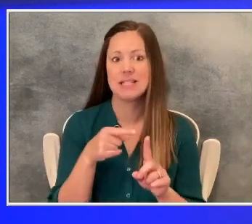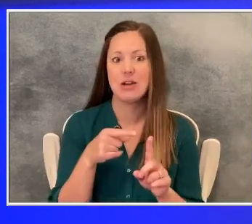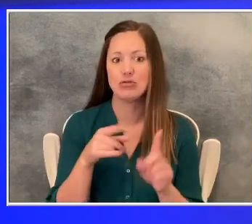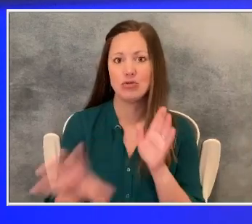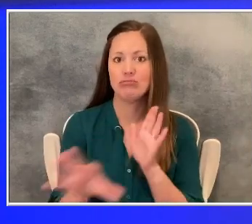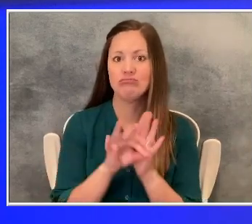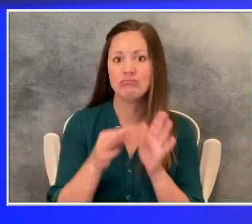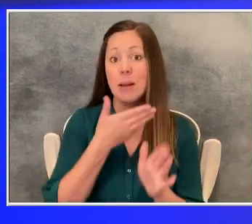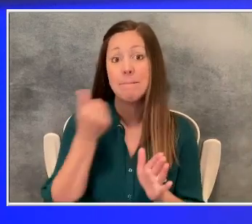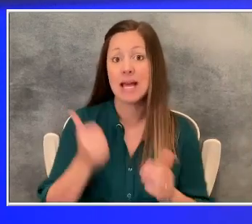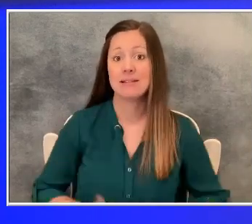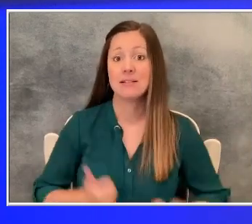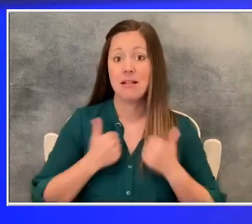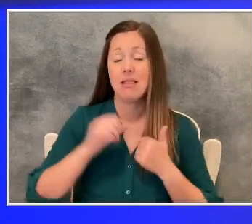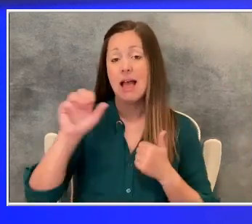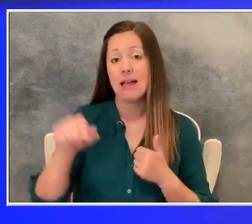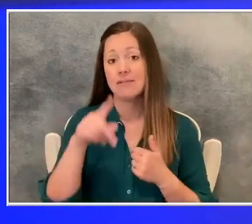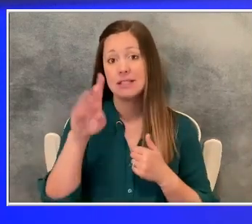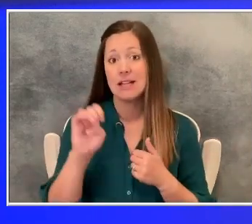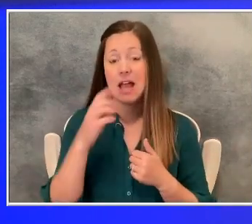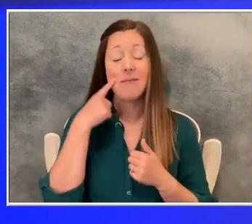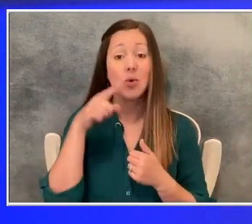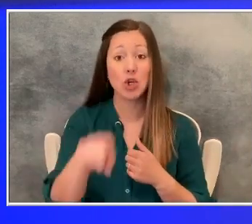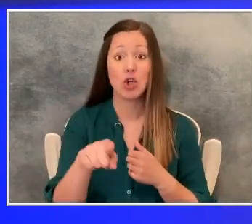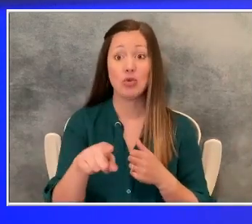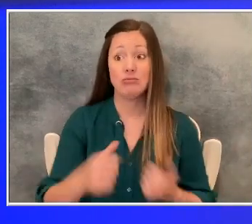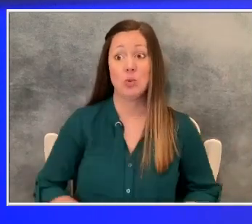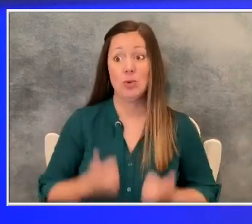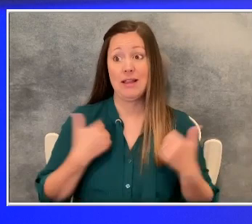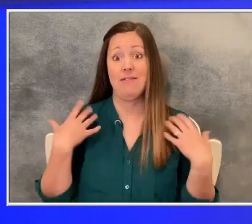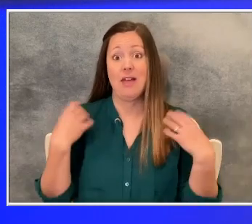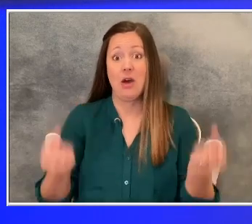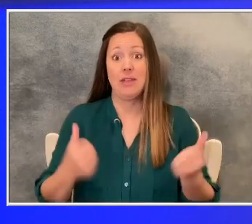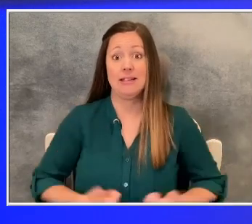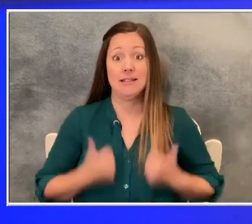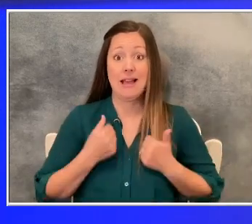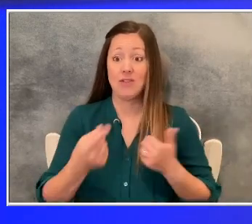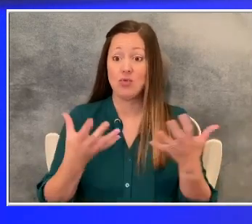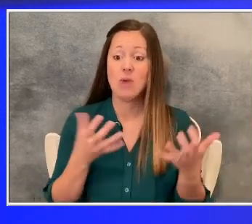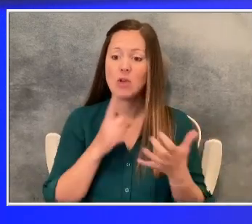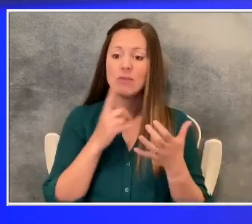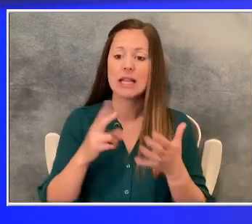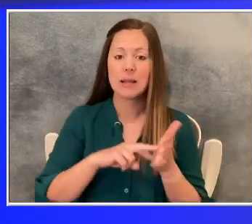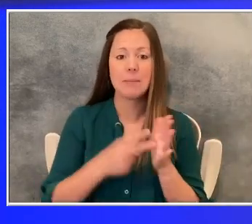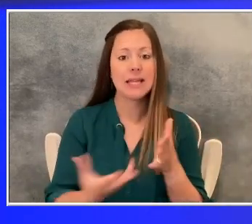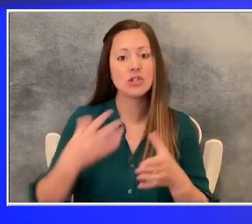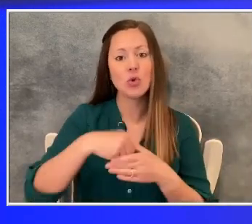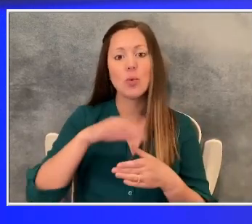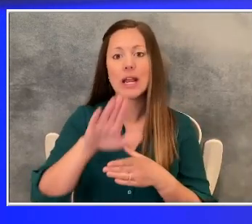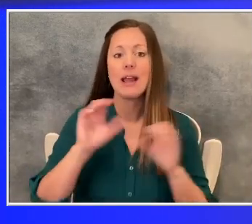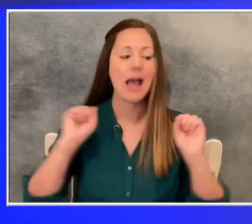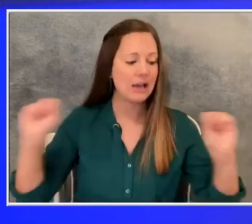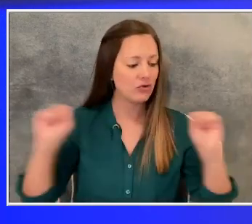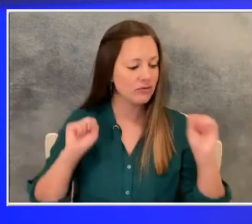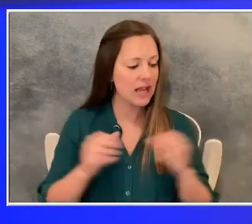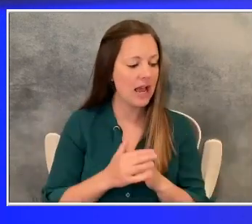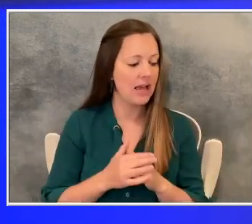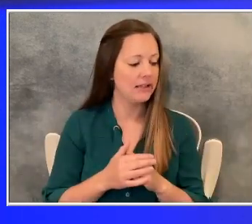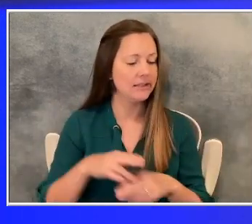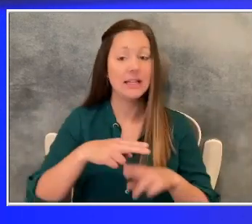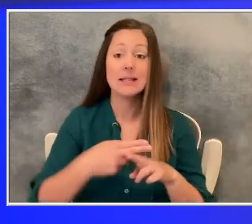lifestyle for you to live the healthiest life that you want to live. And so that includes including aerobic exercise, some weight training into your